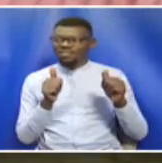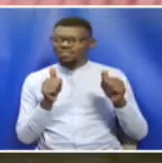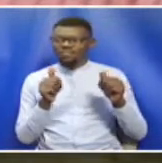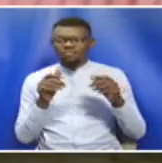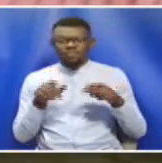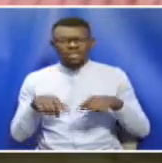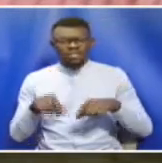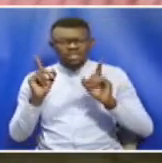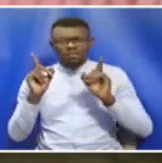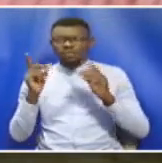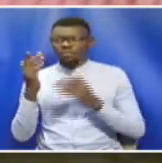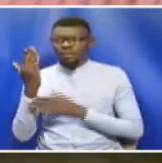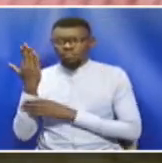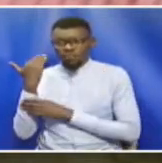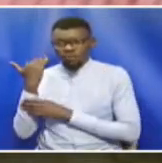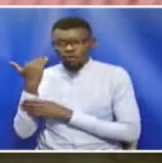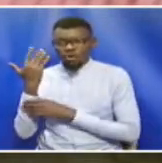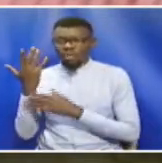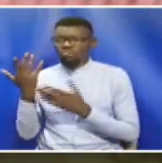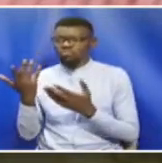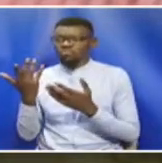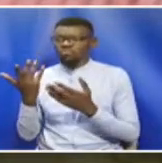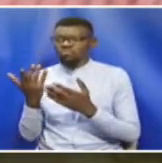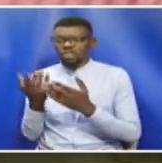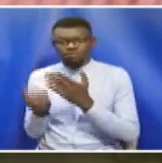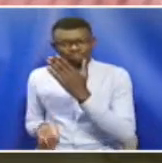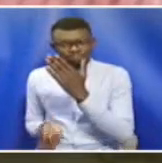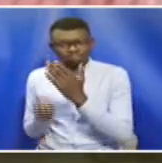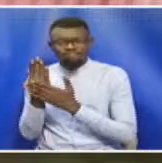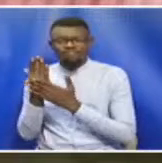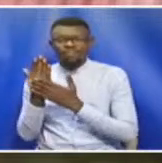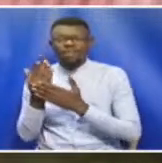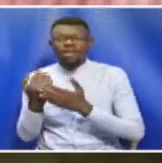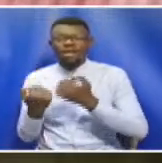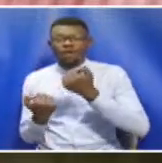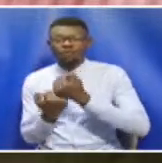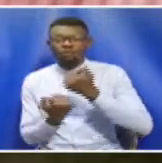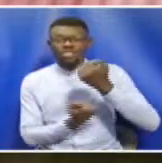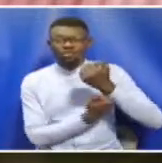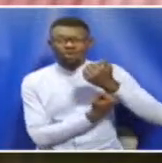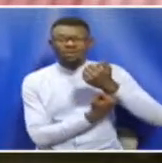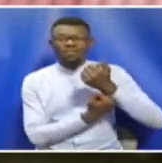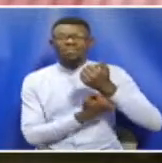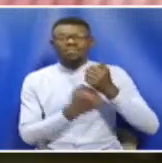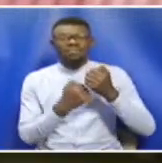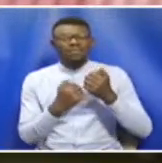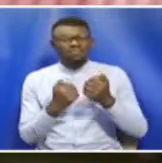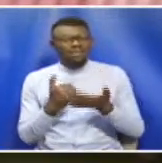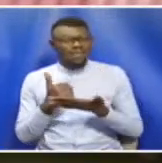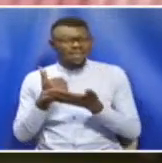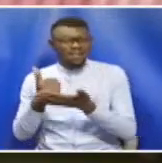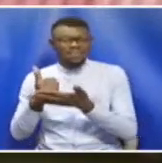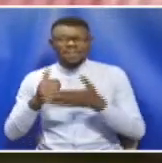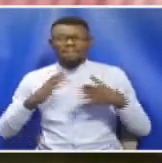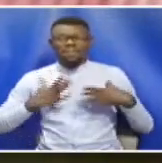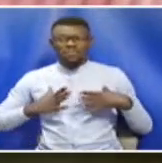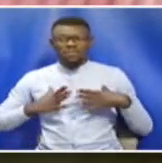aliweza kutengeneza foundation ya factory ya Kibirigo.